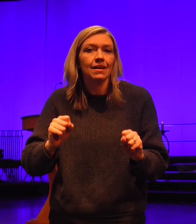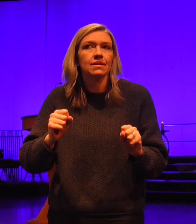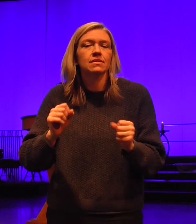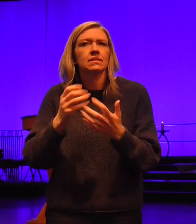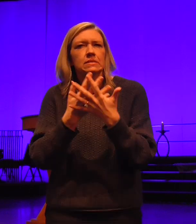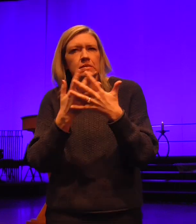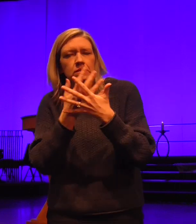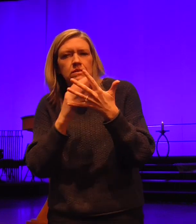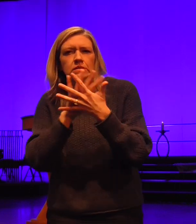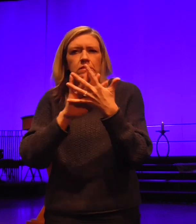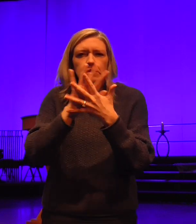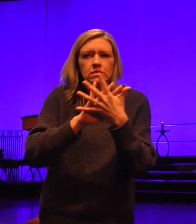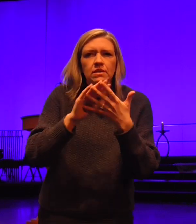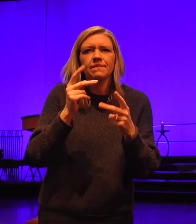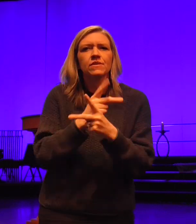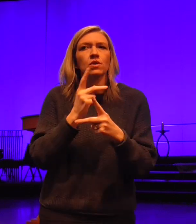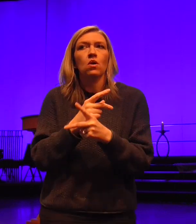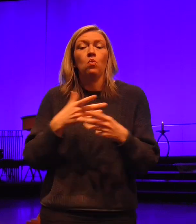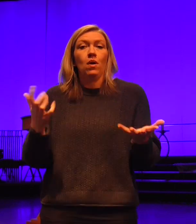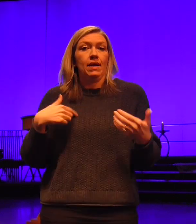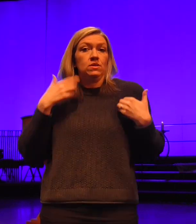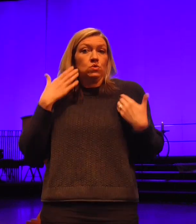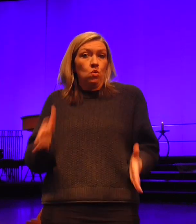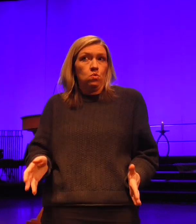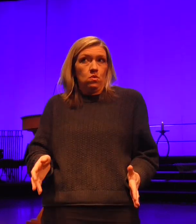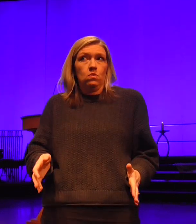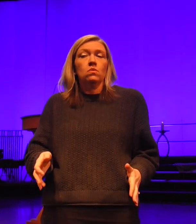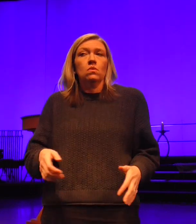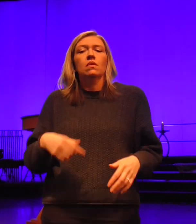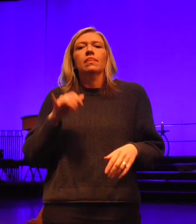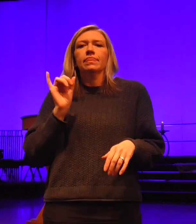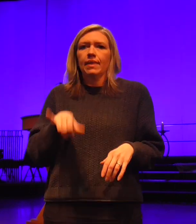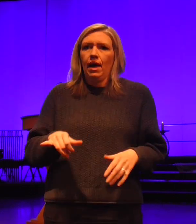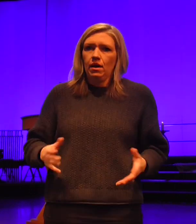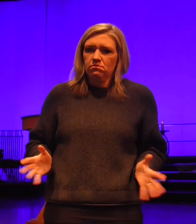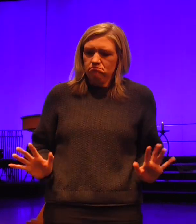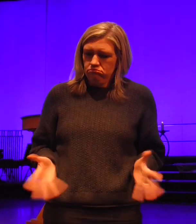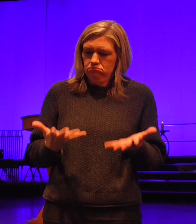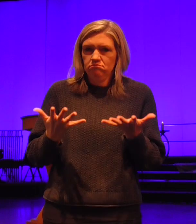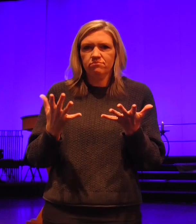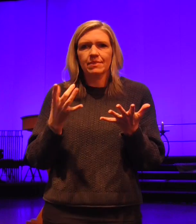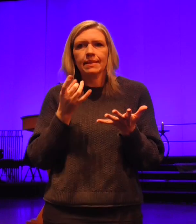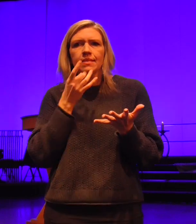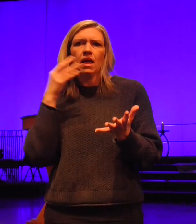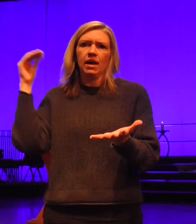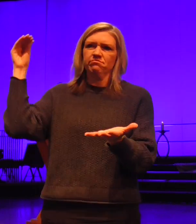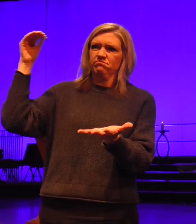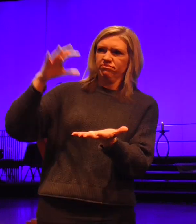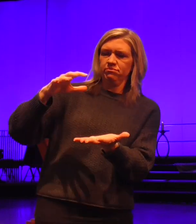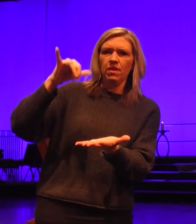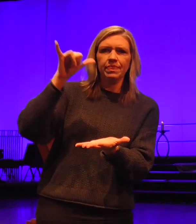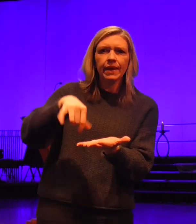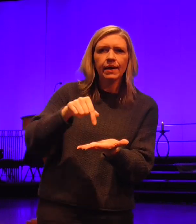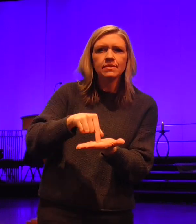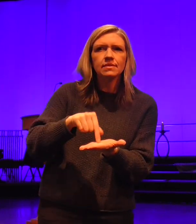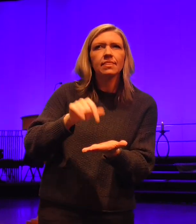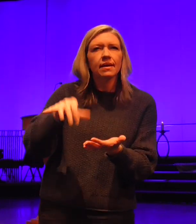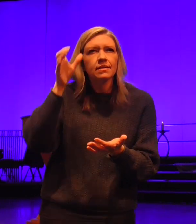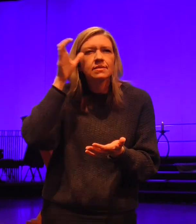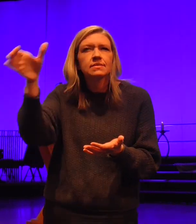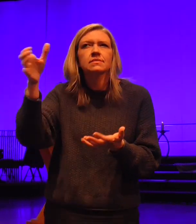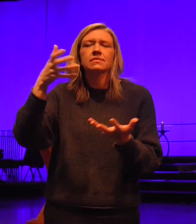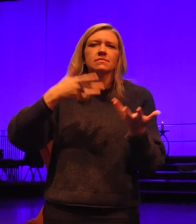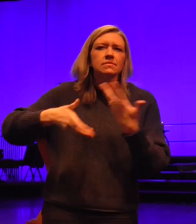it doesn't know that it knows. And bring that up into the light to be seen and to be danced with and to